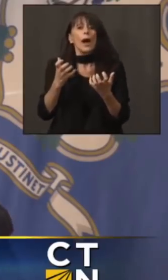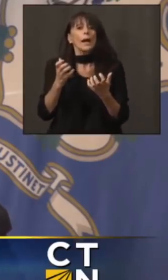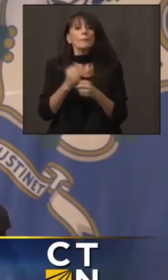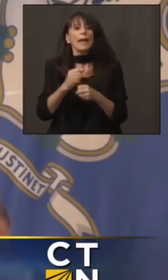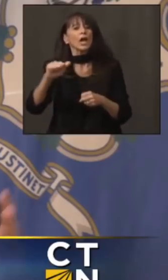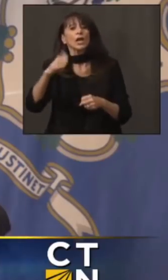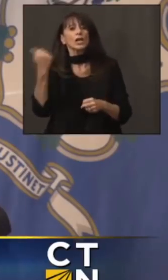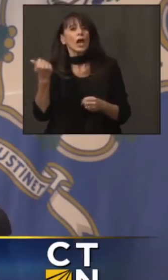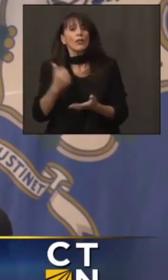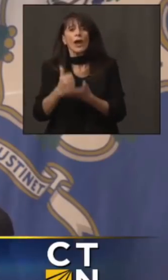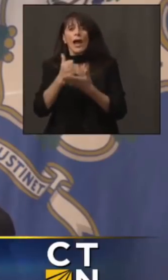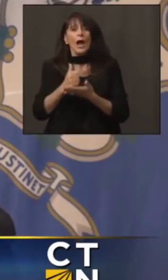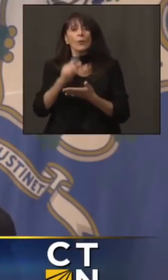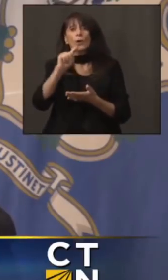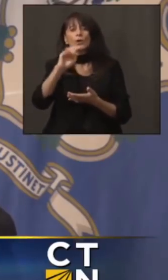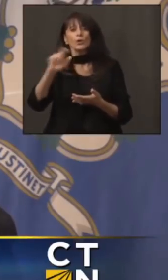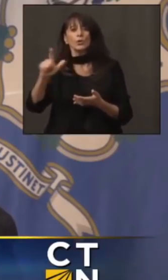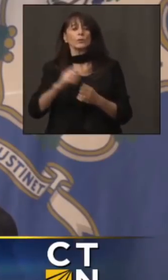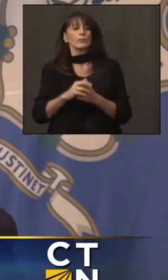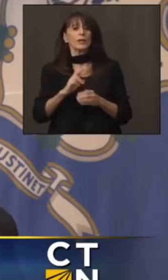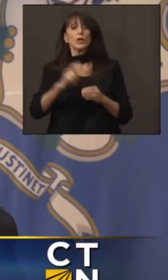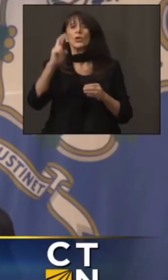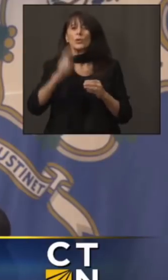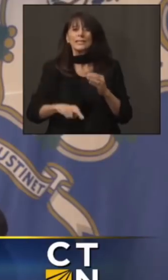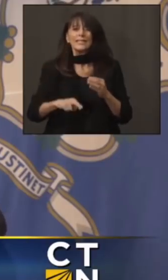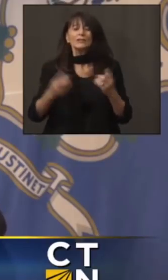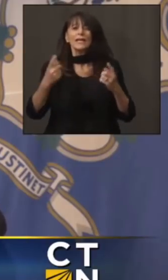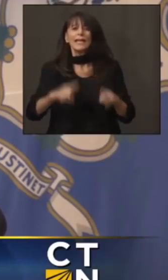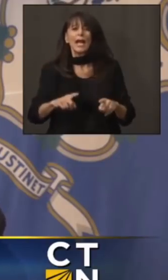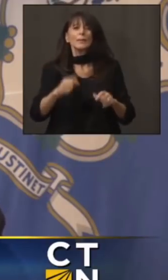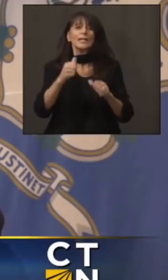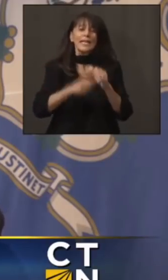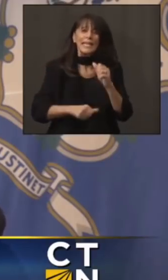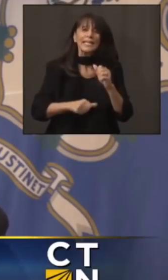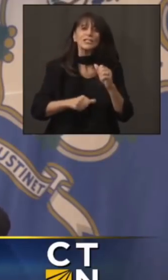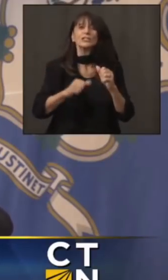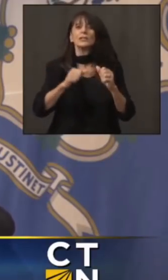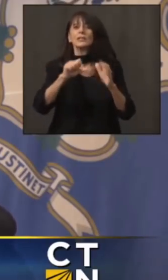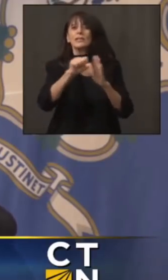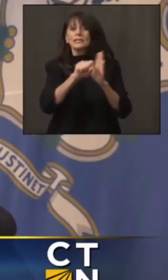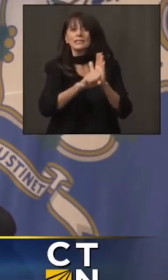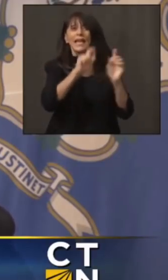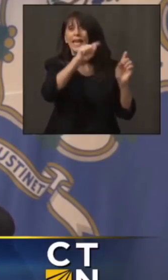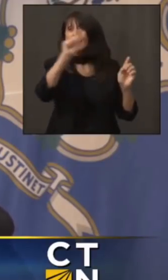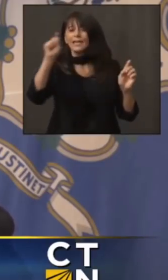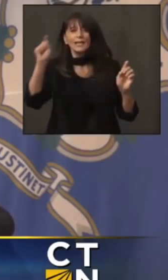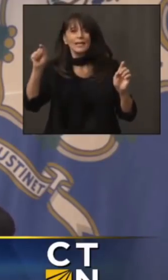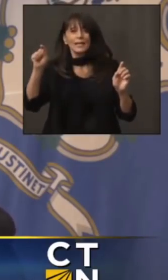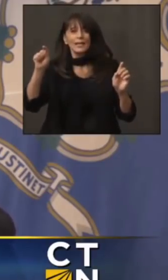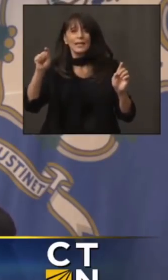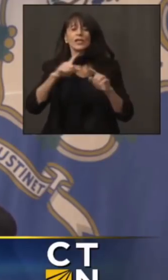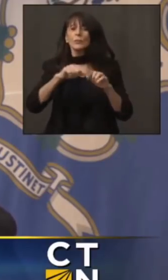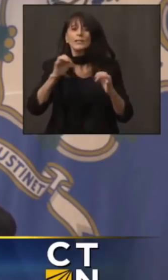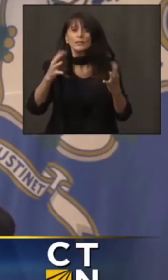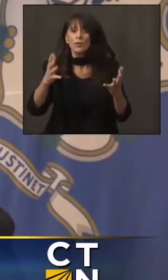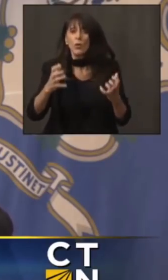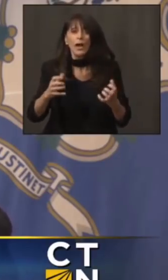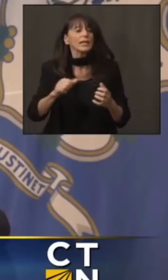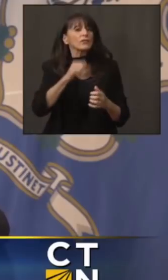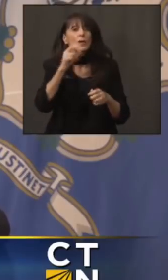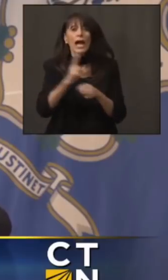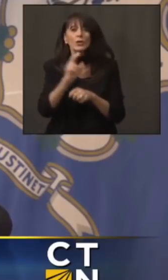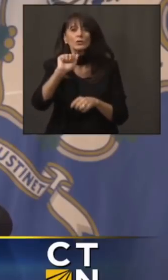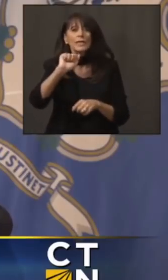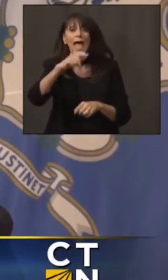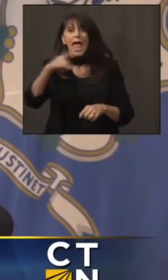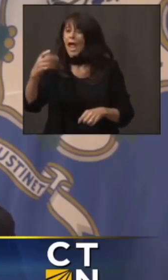tell you, the results around the country are conditioned upon people wanting to opt in and use it. If you don't opt in and use the app, it's not very